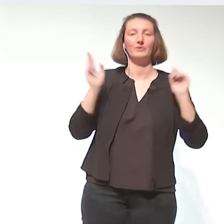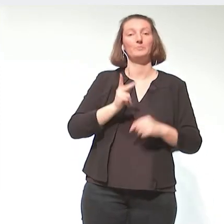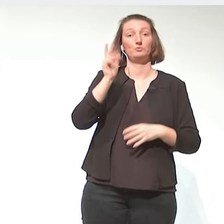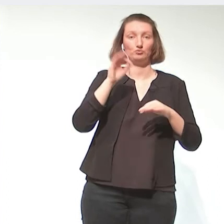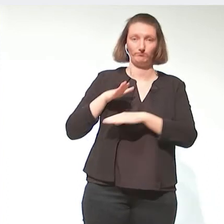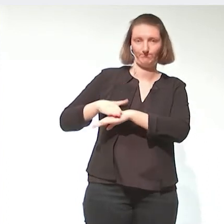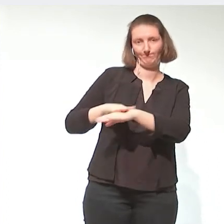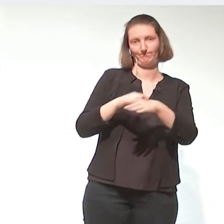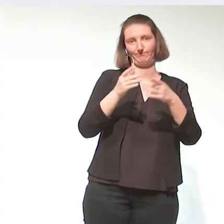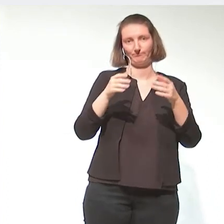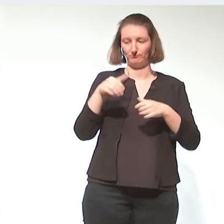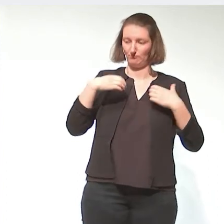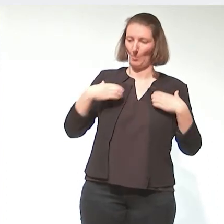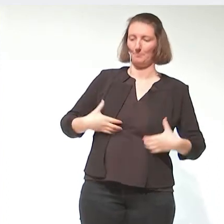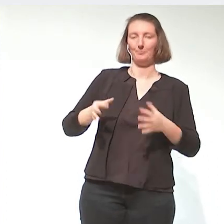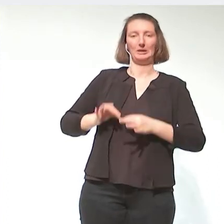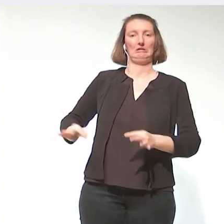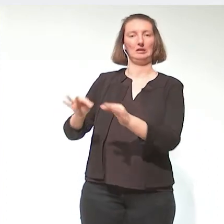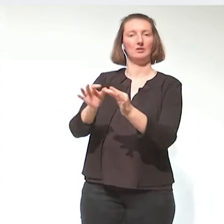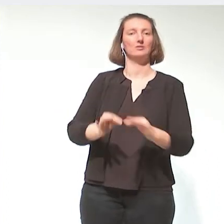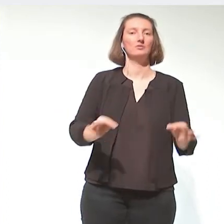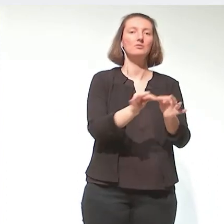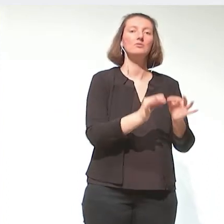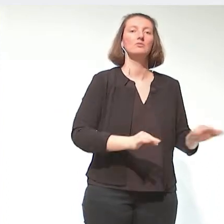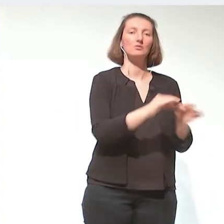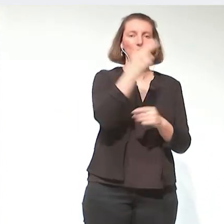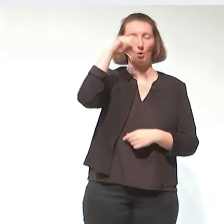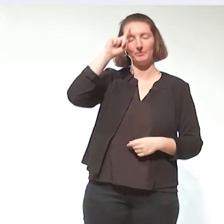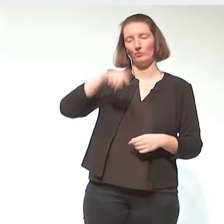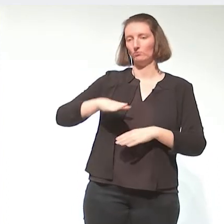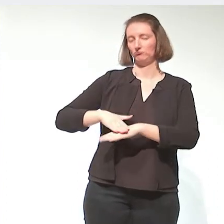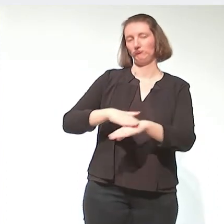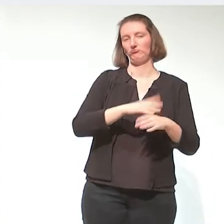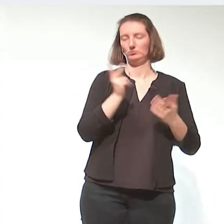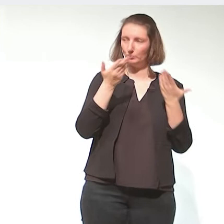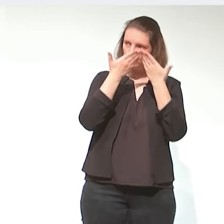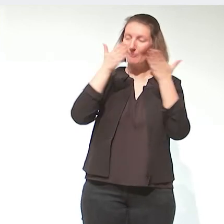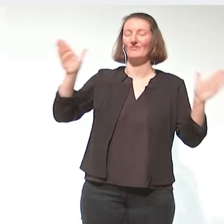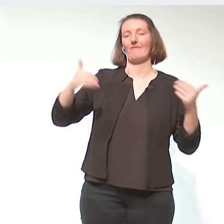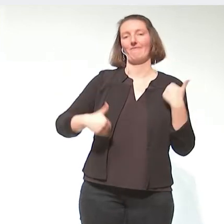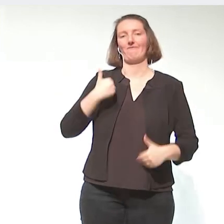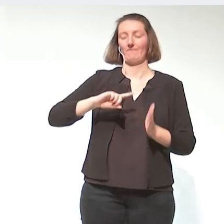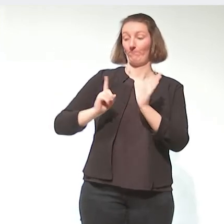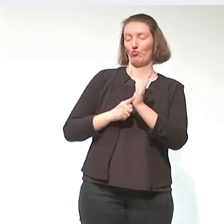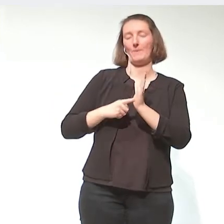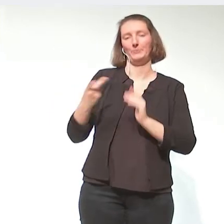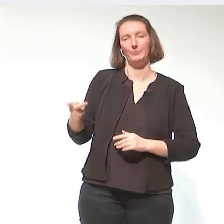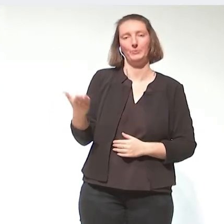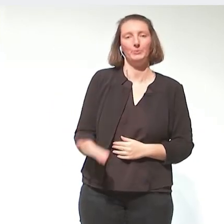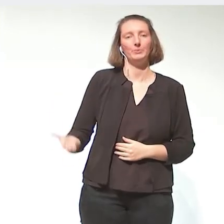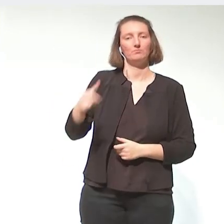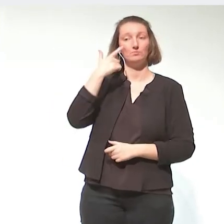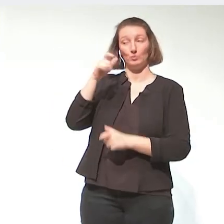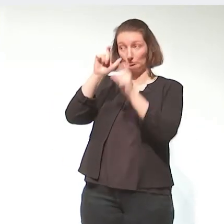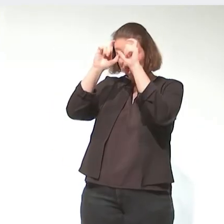updated. So the EU should envisage a greater scope of disabled rights, so